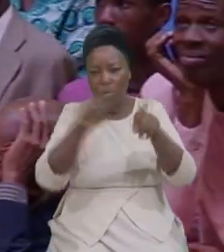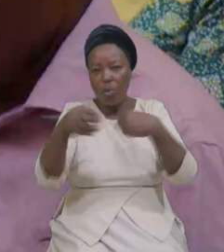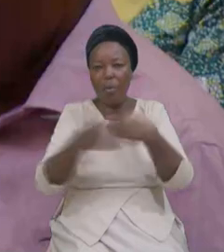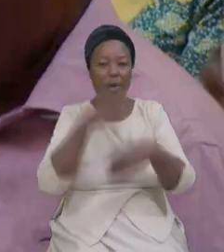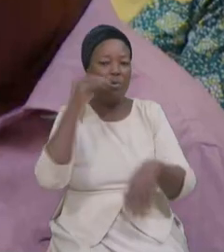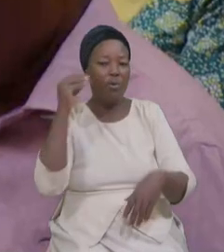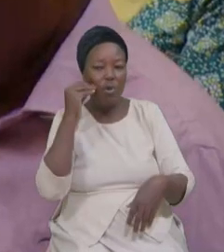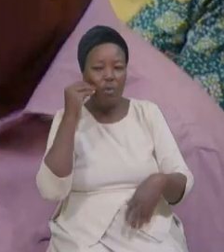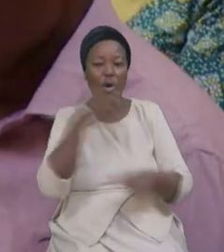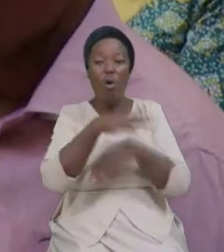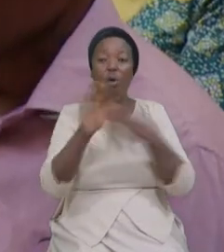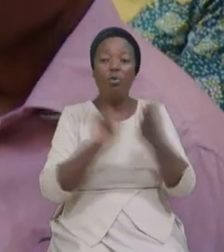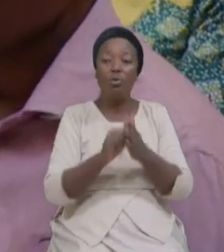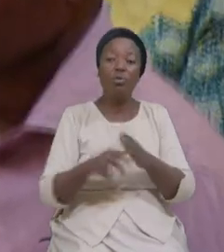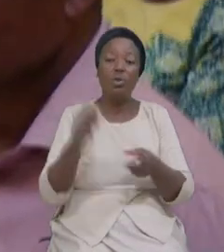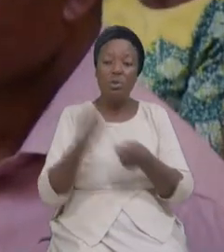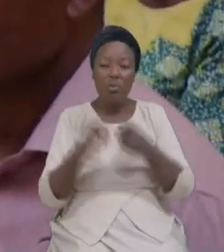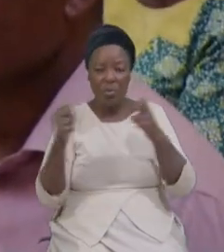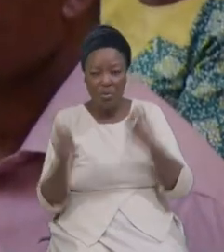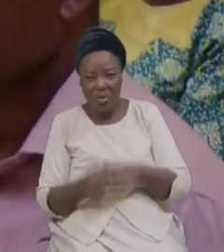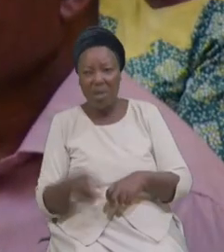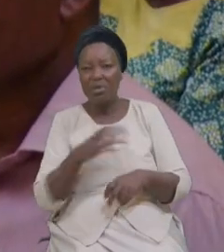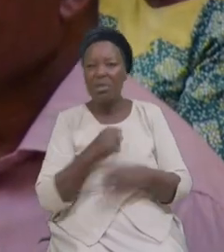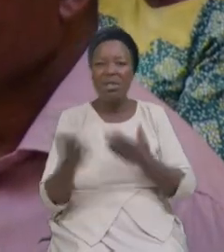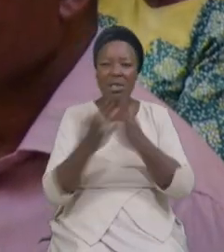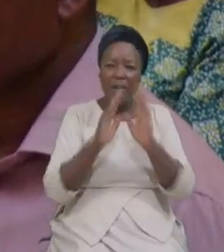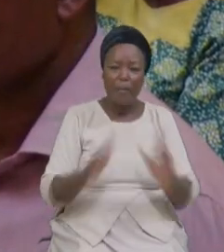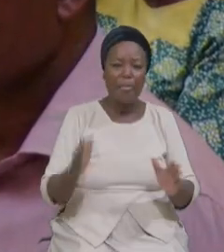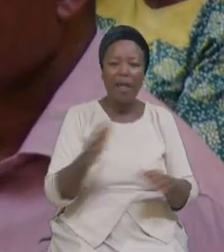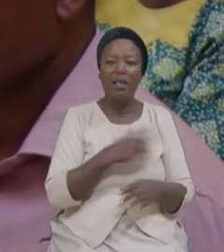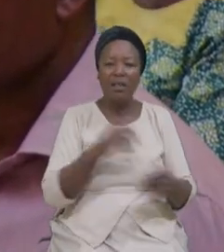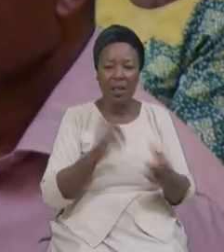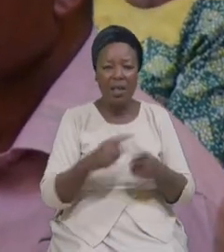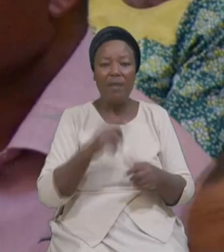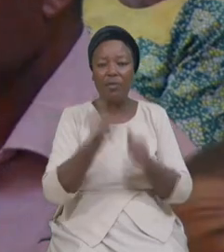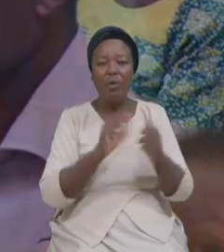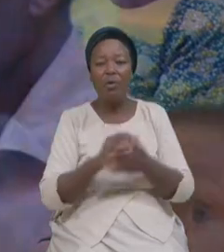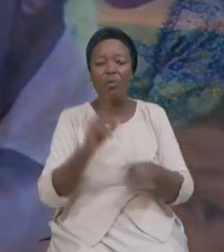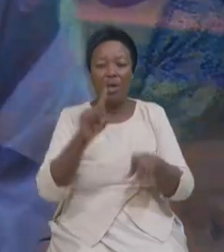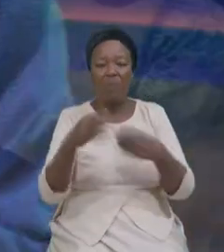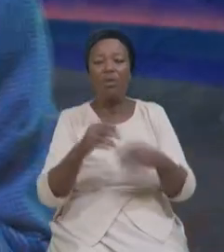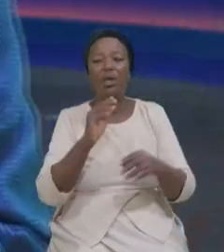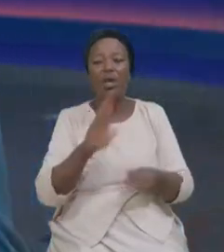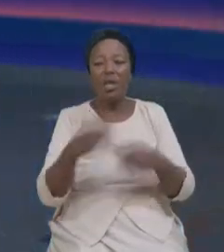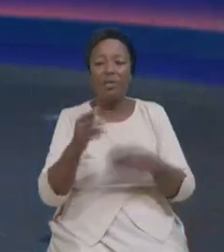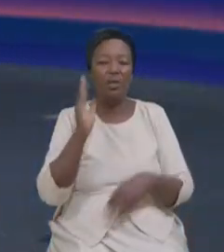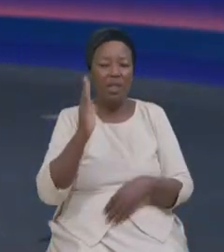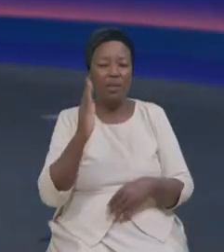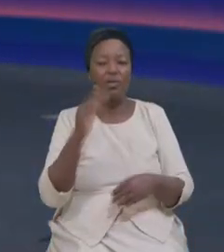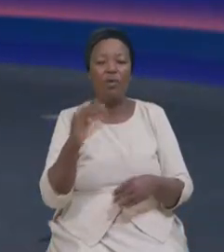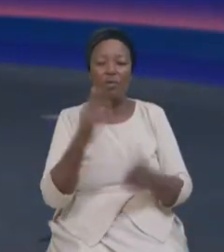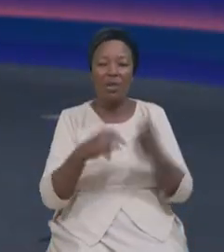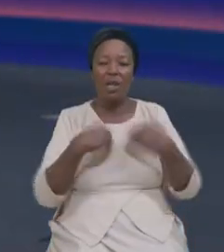the members of your body serving you as your servant, and they are completely made whole in Jesus' name. Look at number